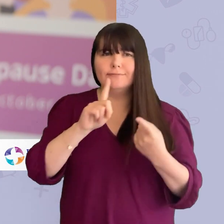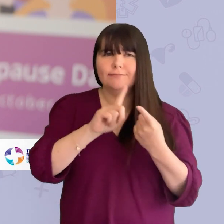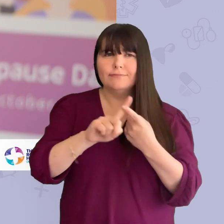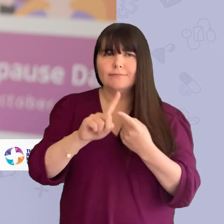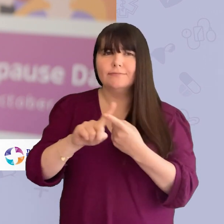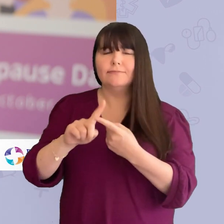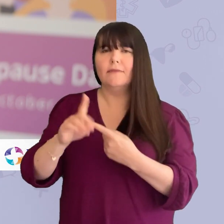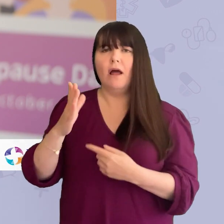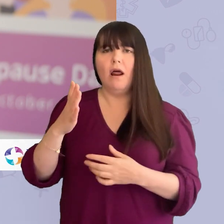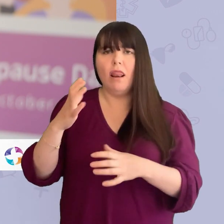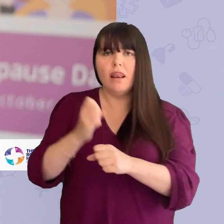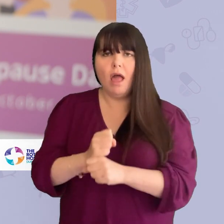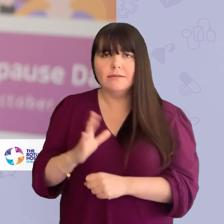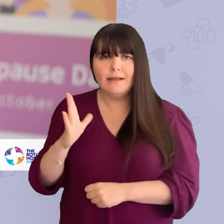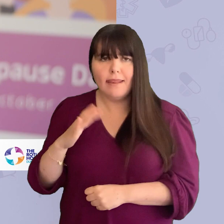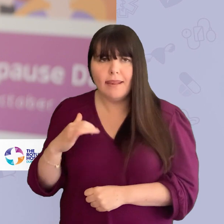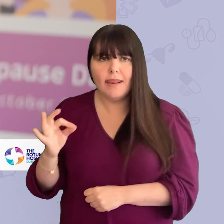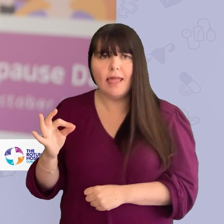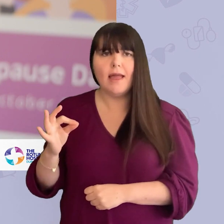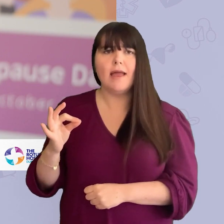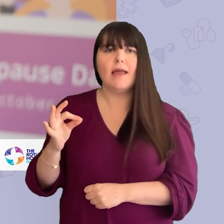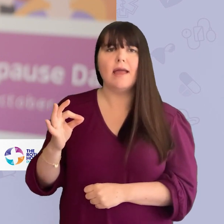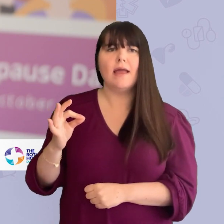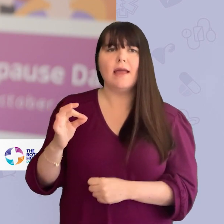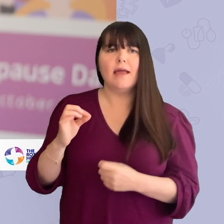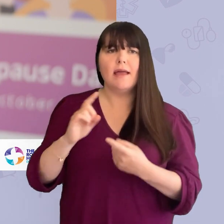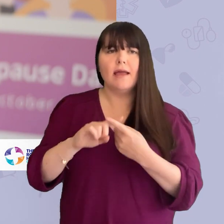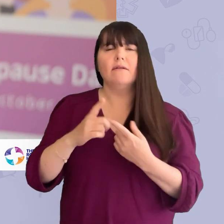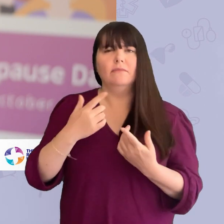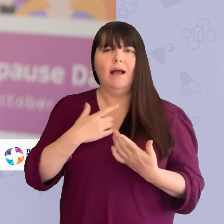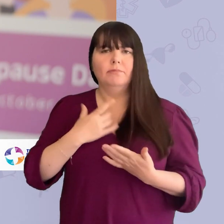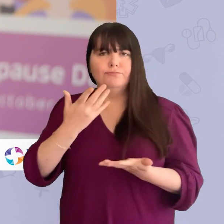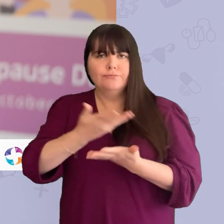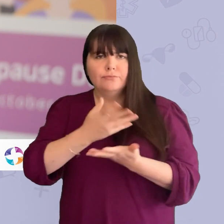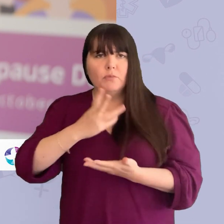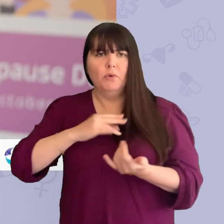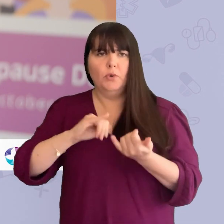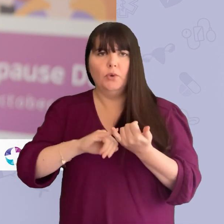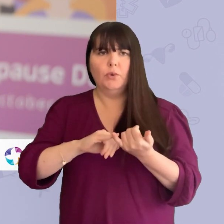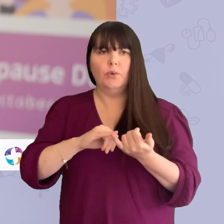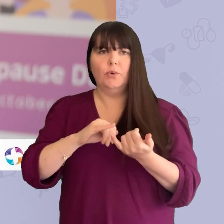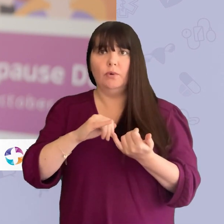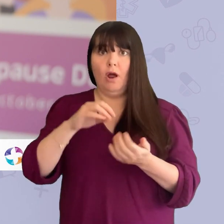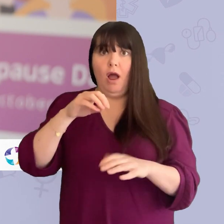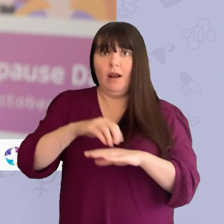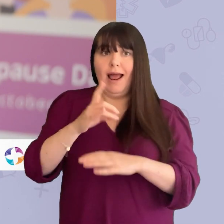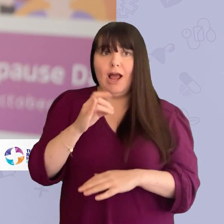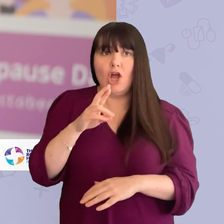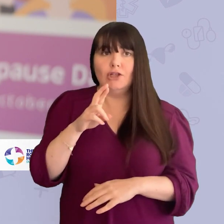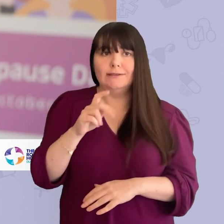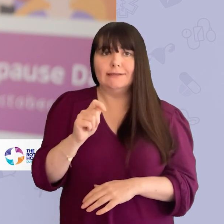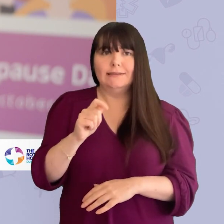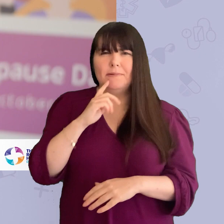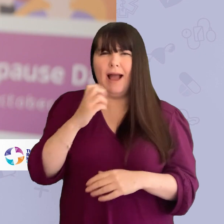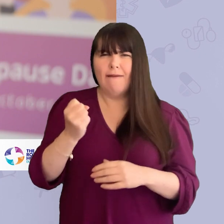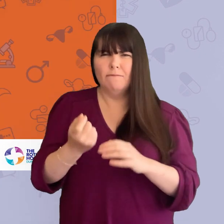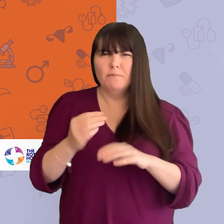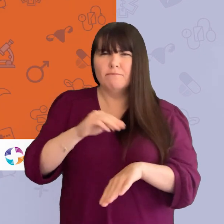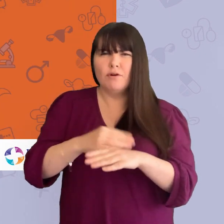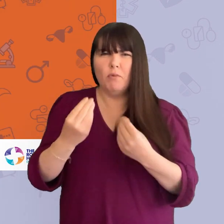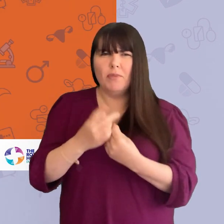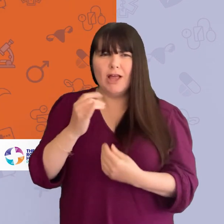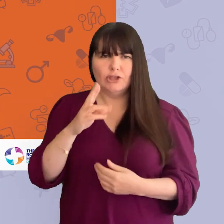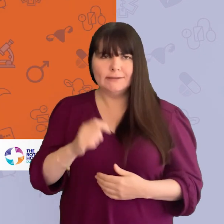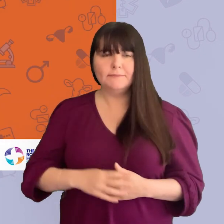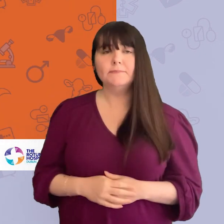lung. We're also happy to see women who are on HRT who are having issues with their current HRT preparation.